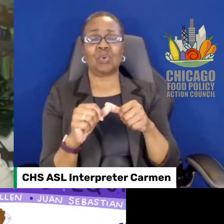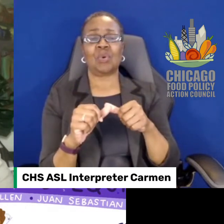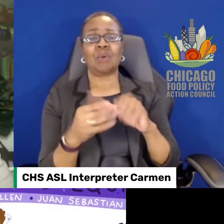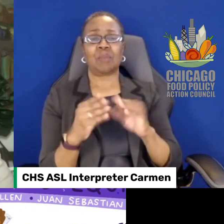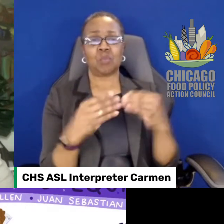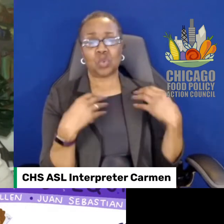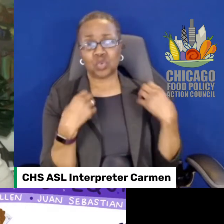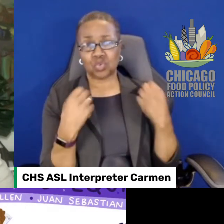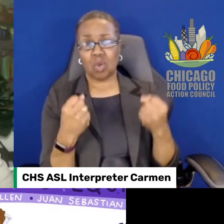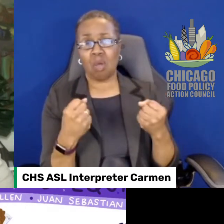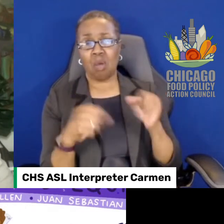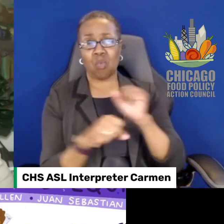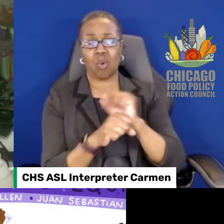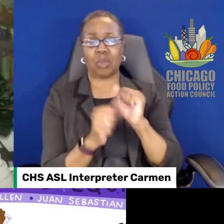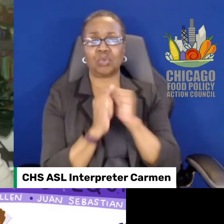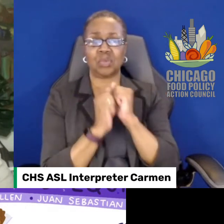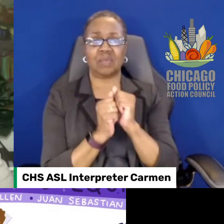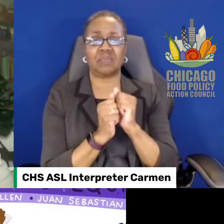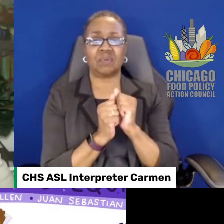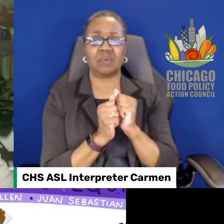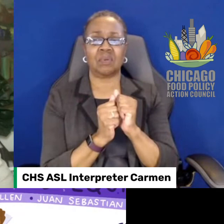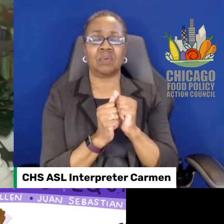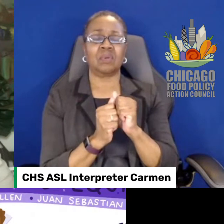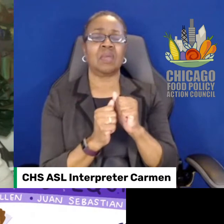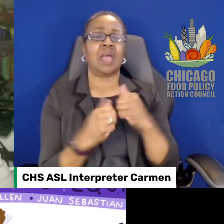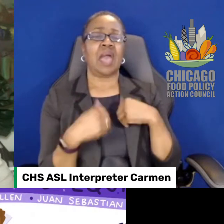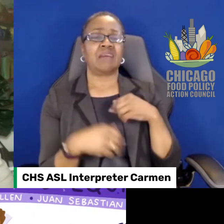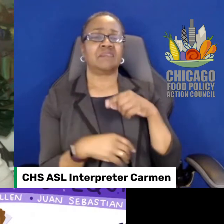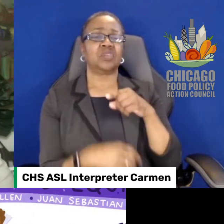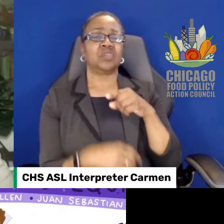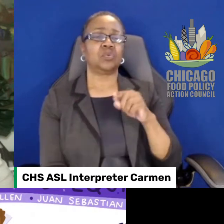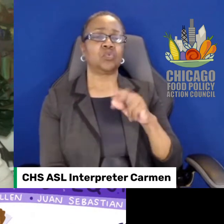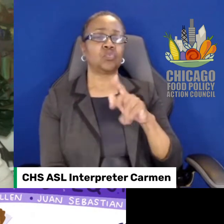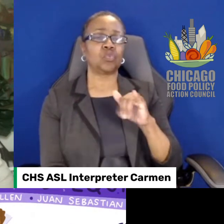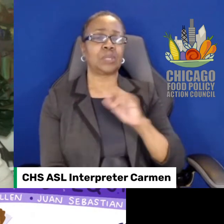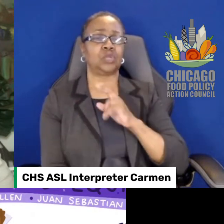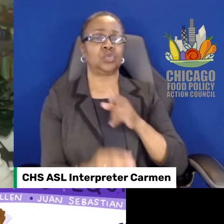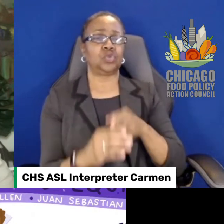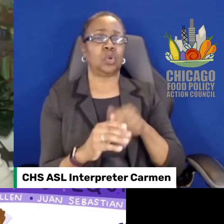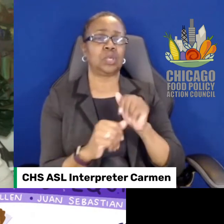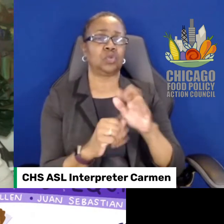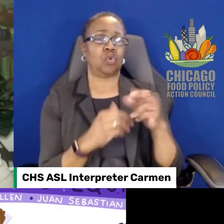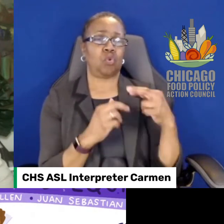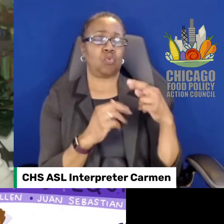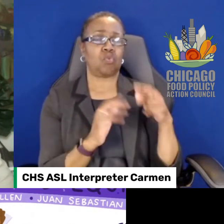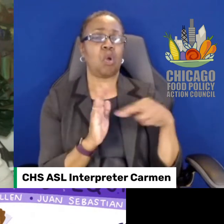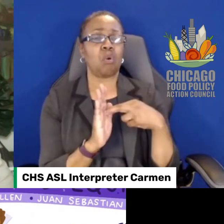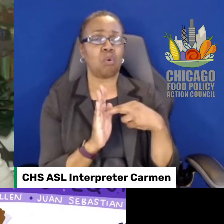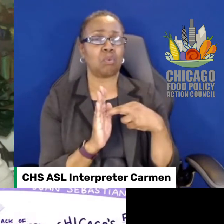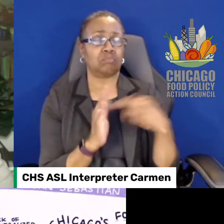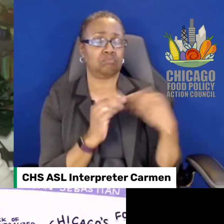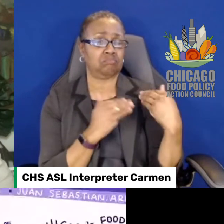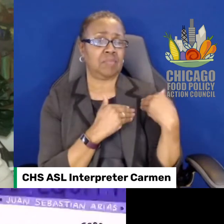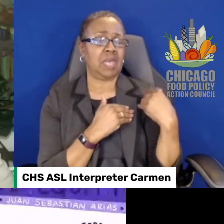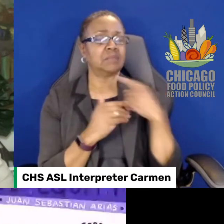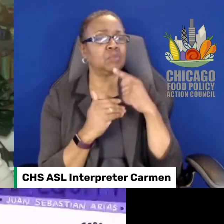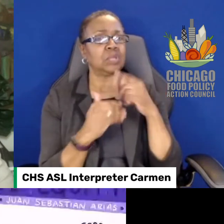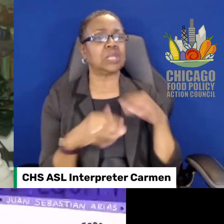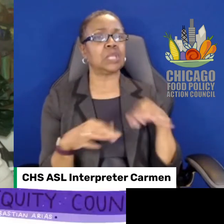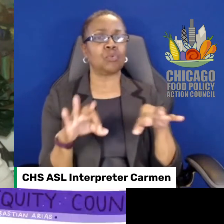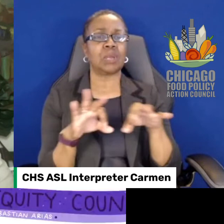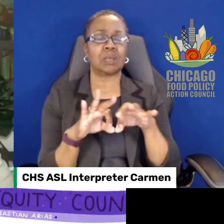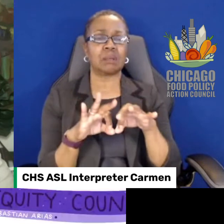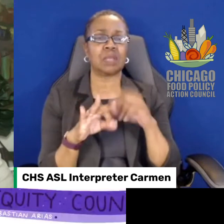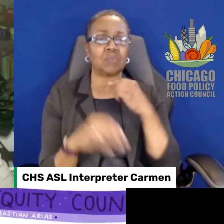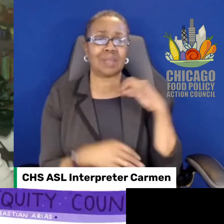together. Ruby, obviously, like having you join in your role has also been immensely critical and so